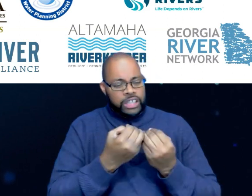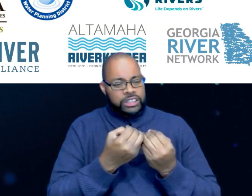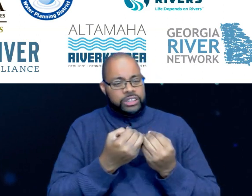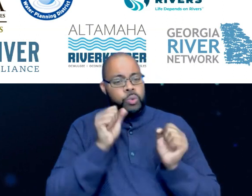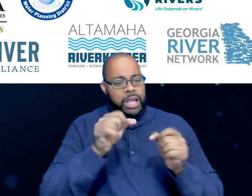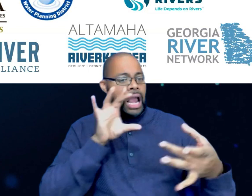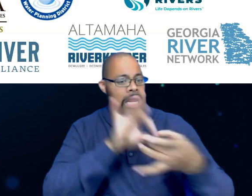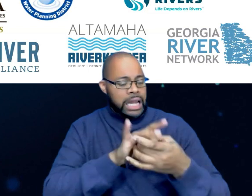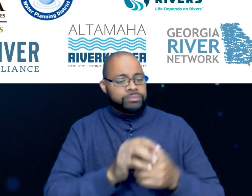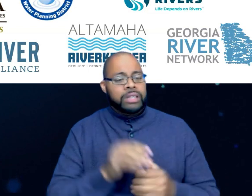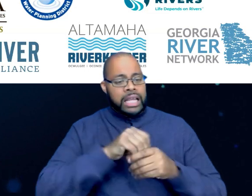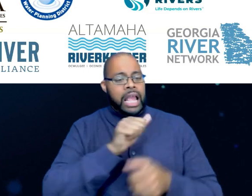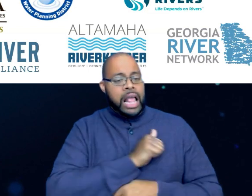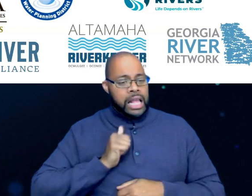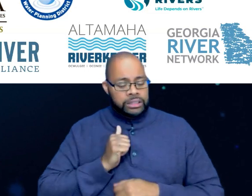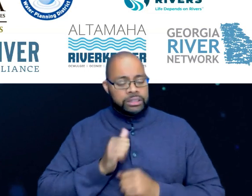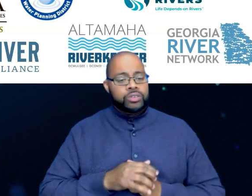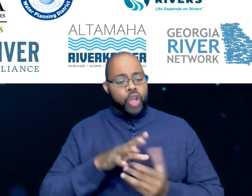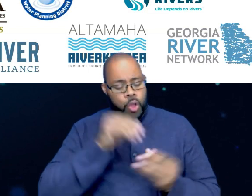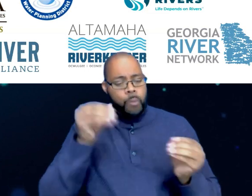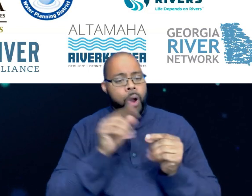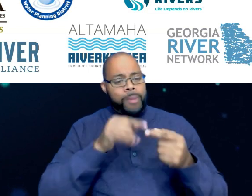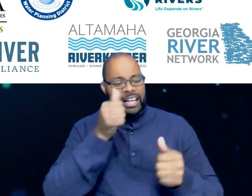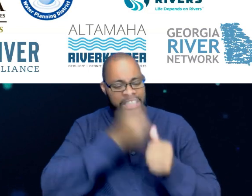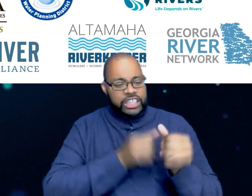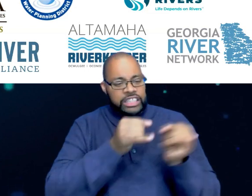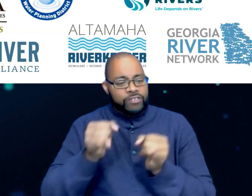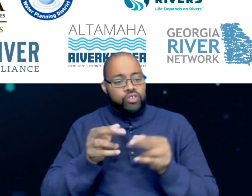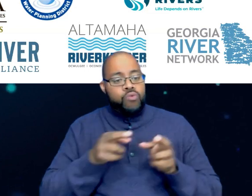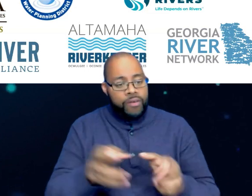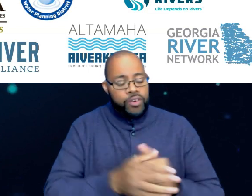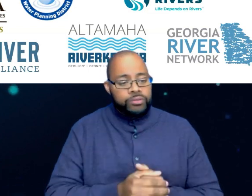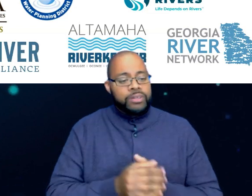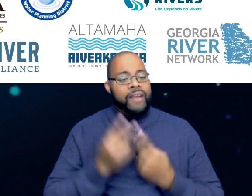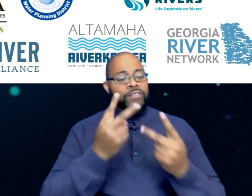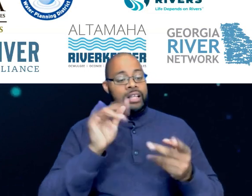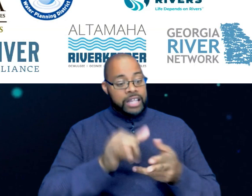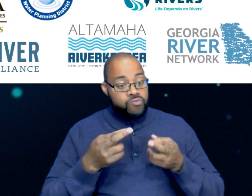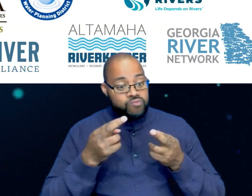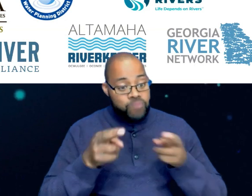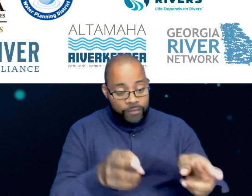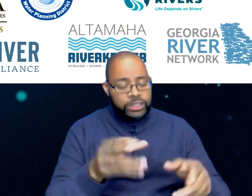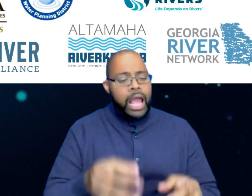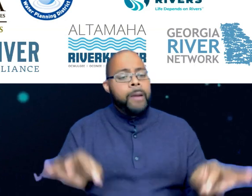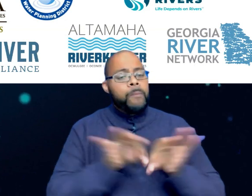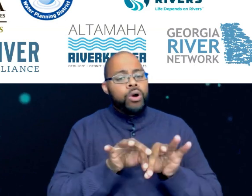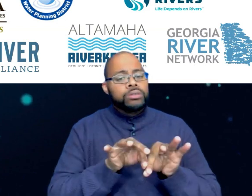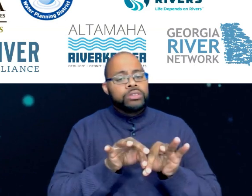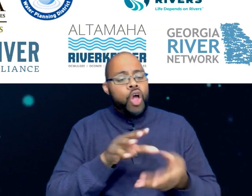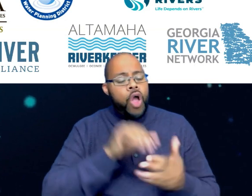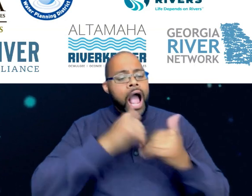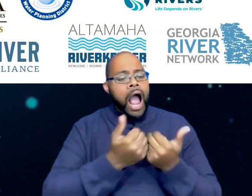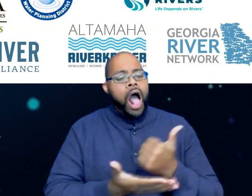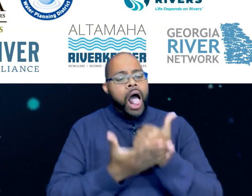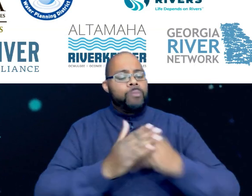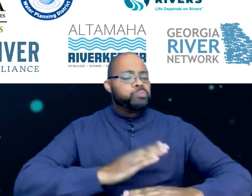you can connect with in Atlanta to learn more about each individual river, visit these rivers, and most importantly, learn how to